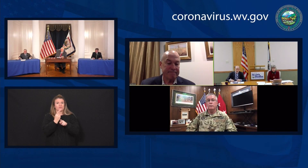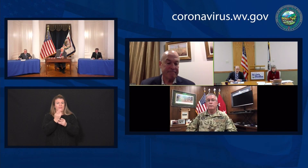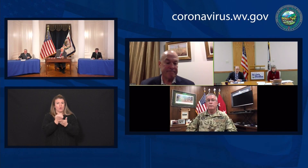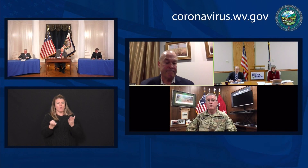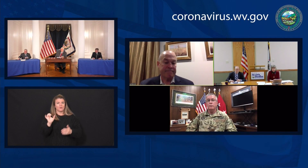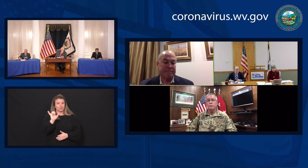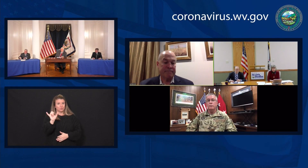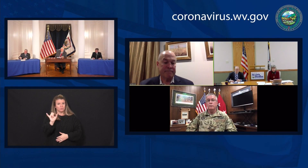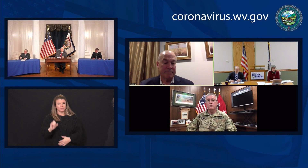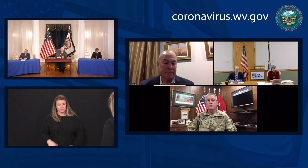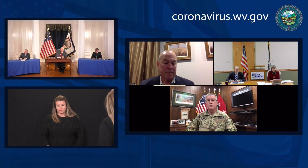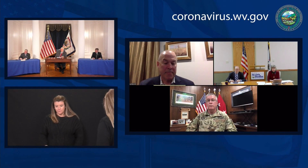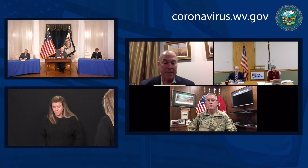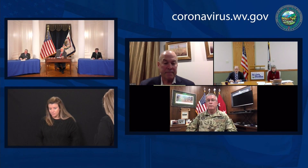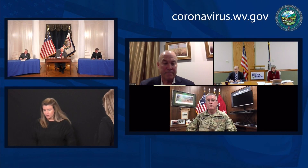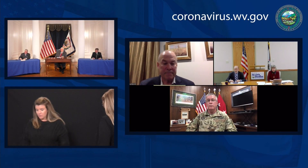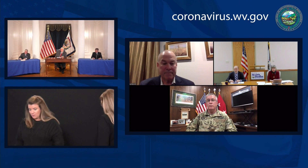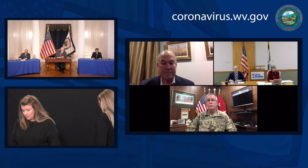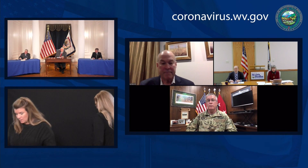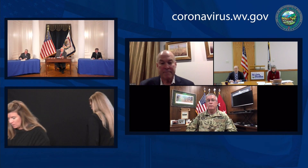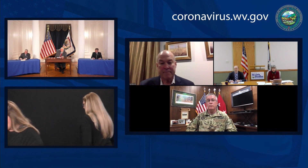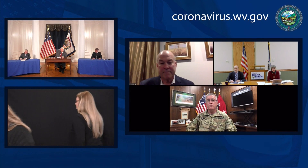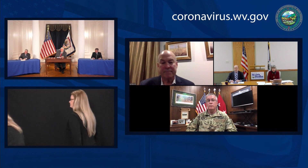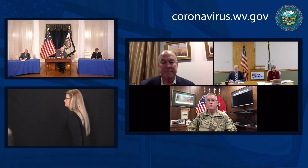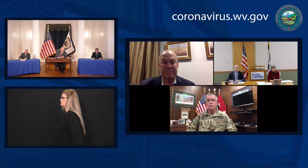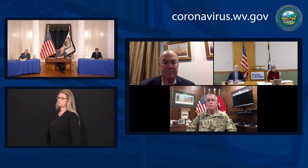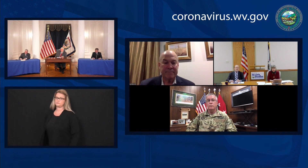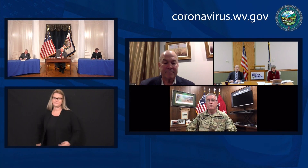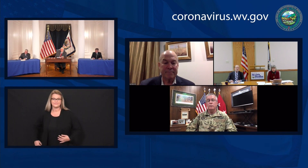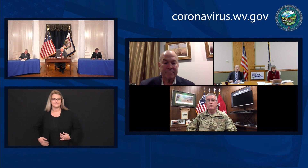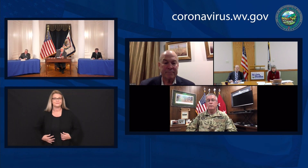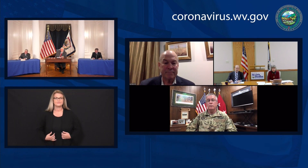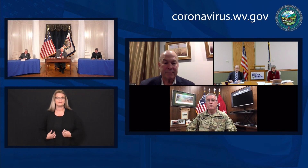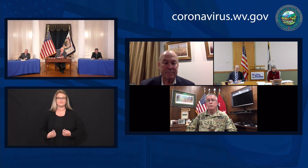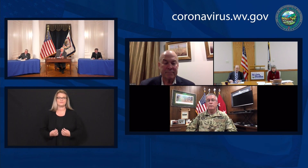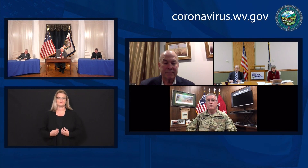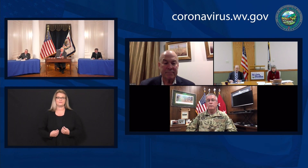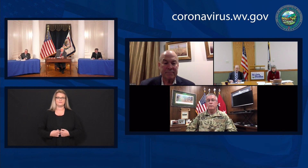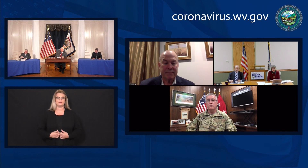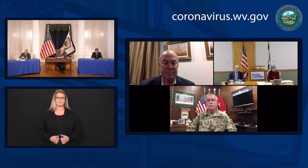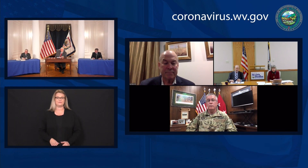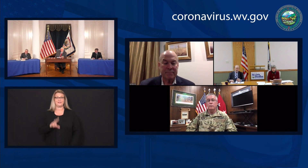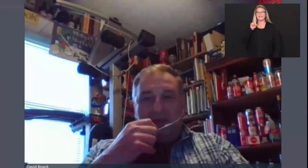Okay, thank you. Time for one more question. We'll go to David Beard with the Dominion Post.